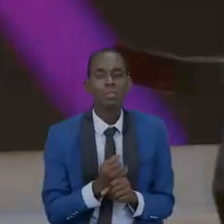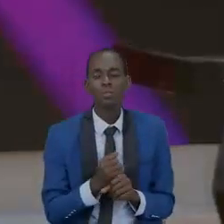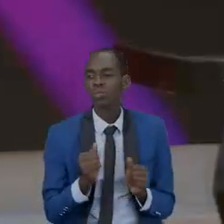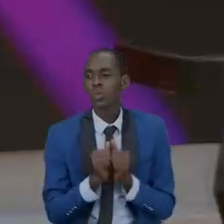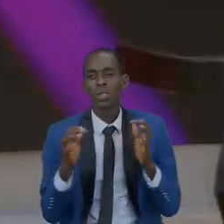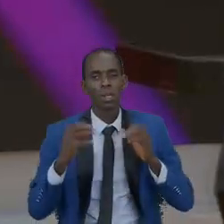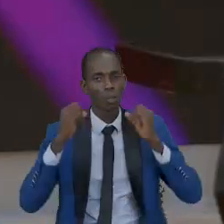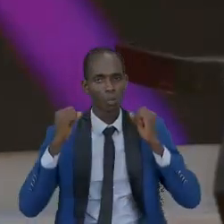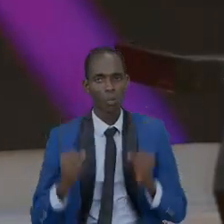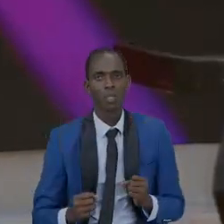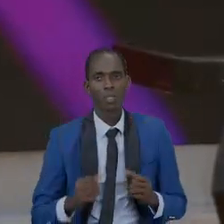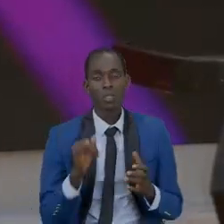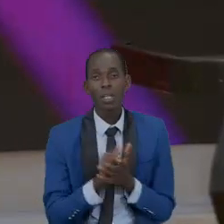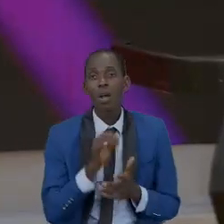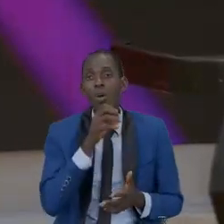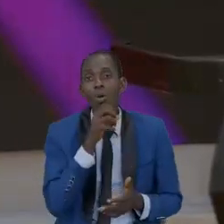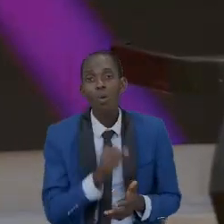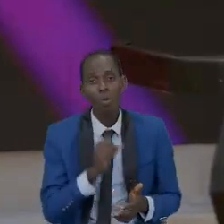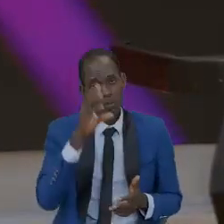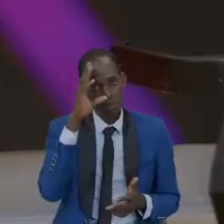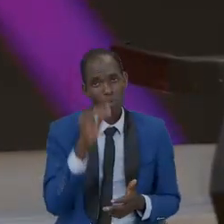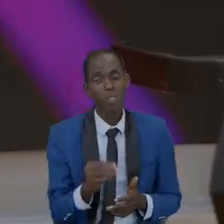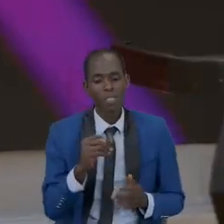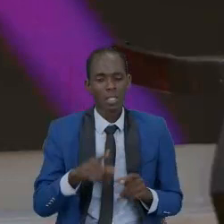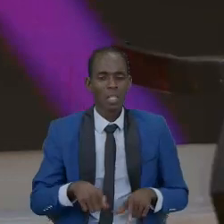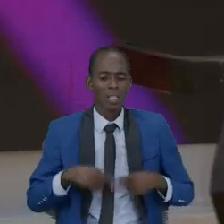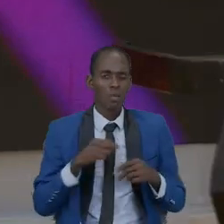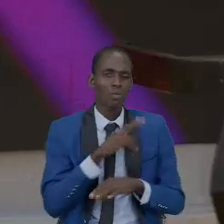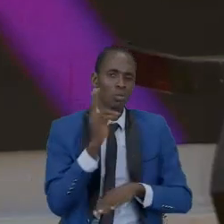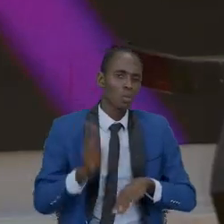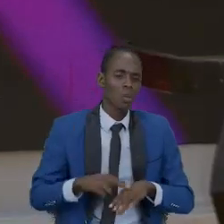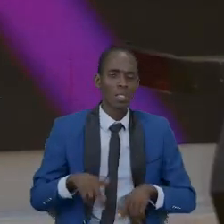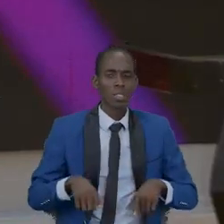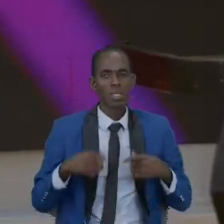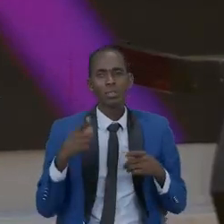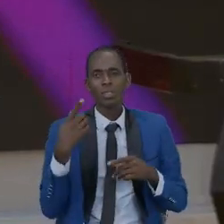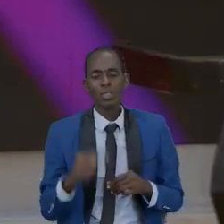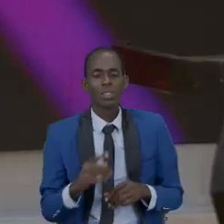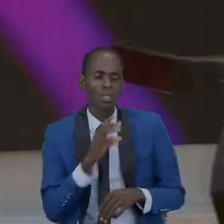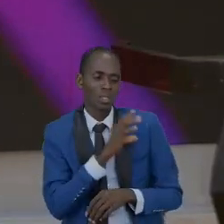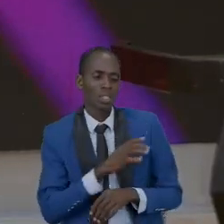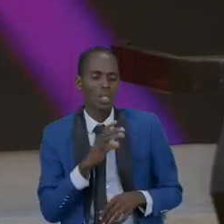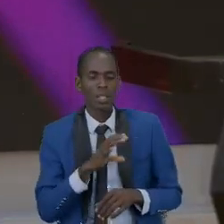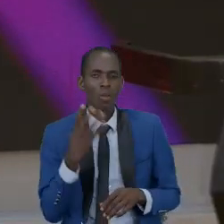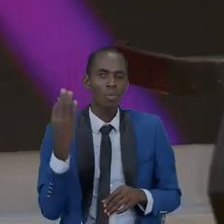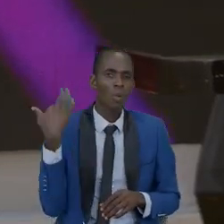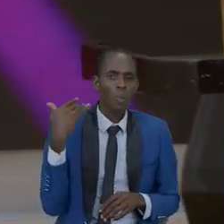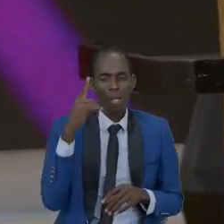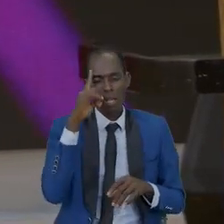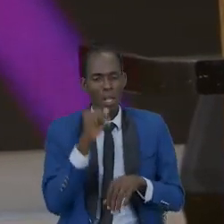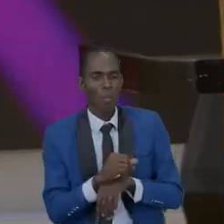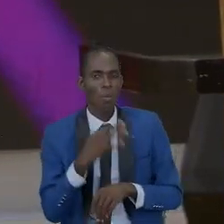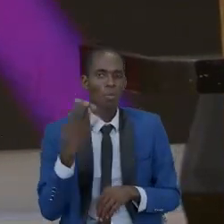powerless. That old man, the life we used to live, the character of the past, the habit of the past, that